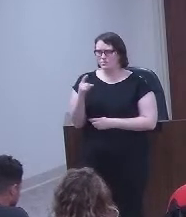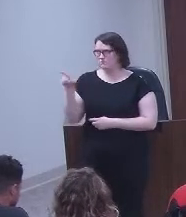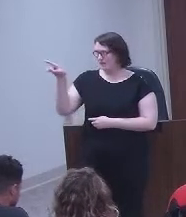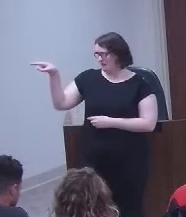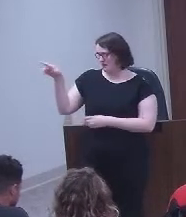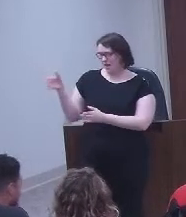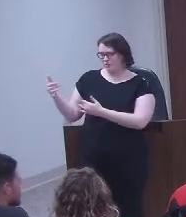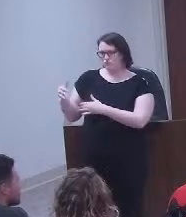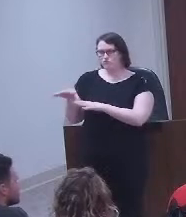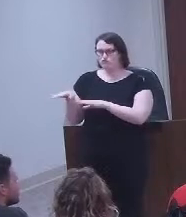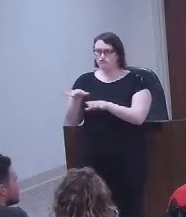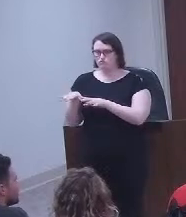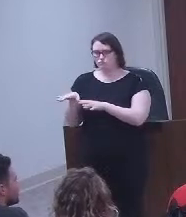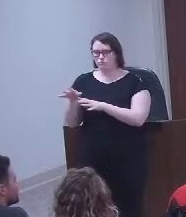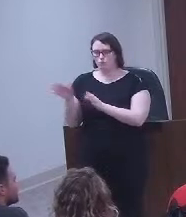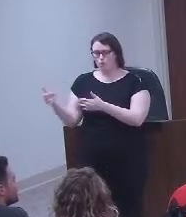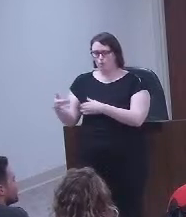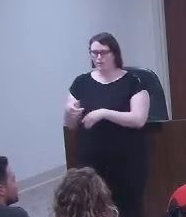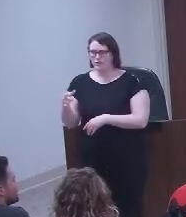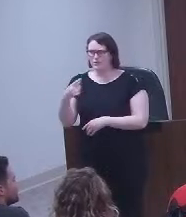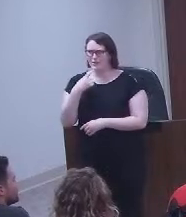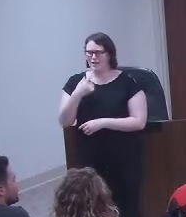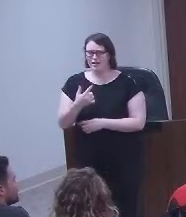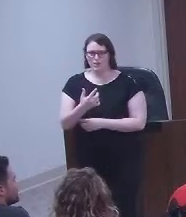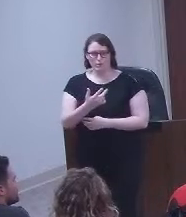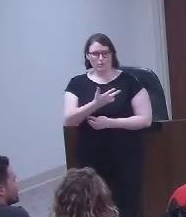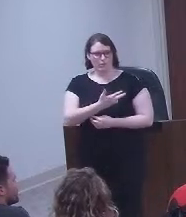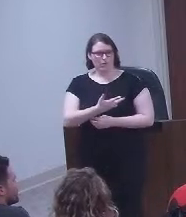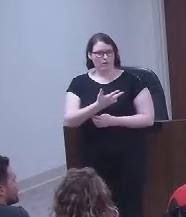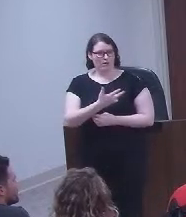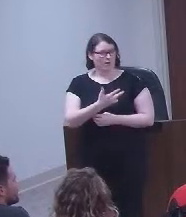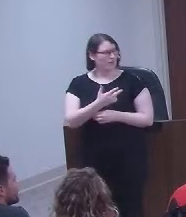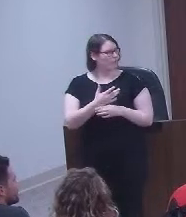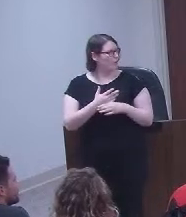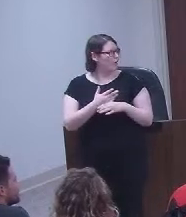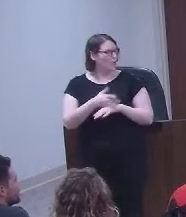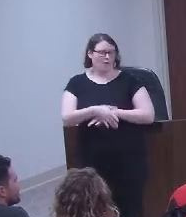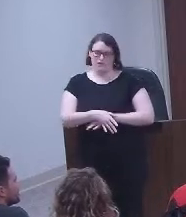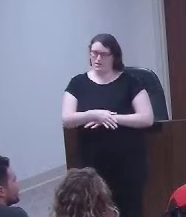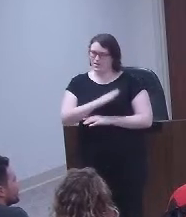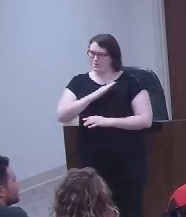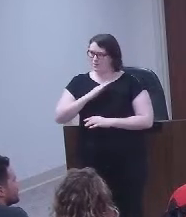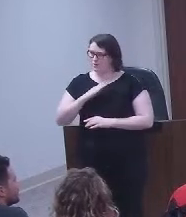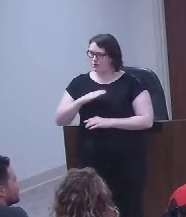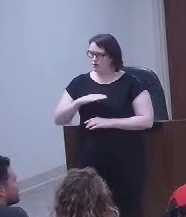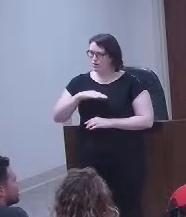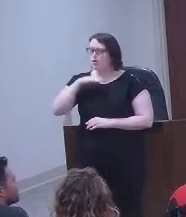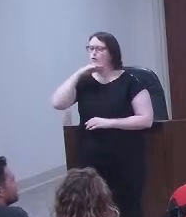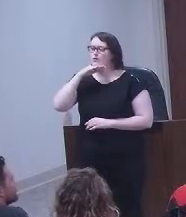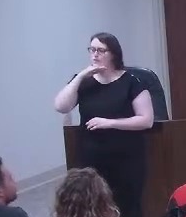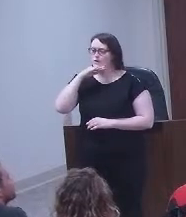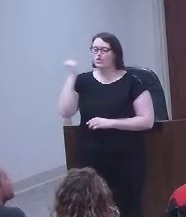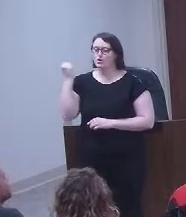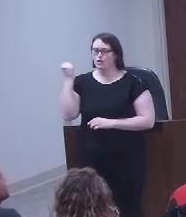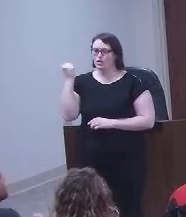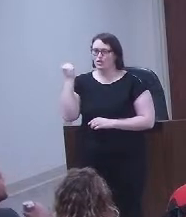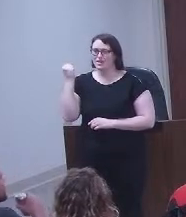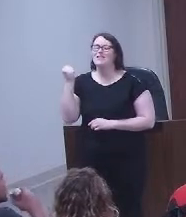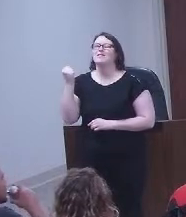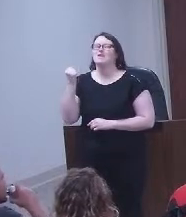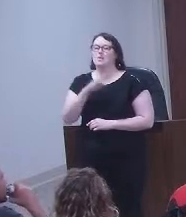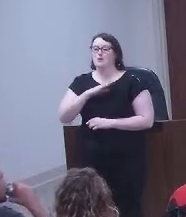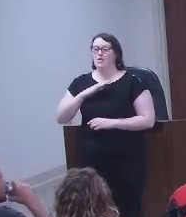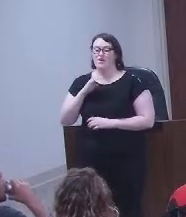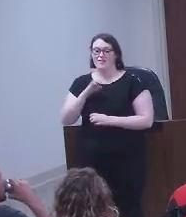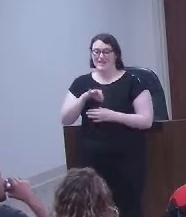said, are you 3 over the Board of Elections? And I'm here to tell you that we're not. We are